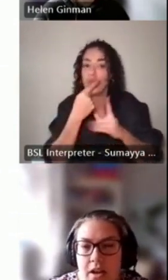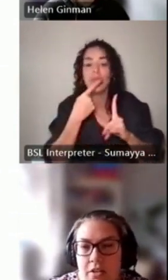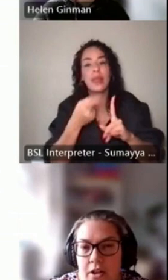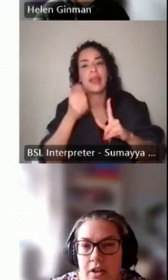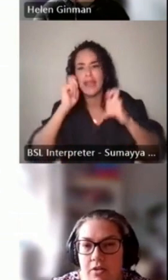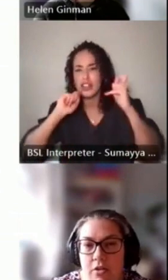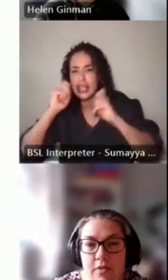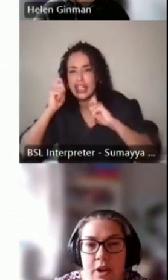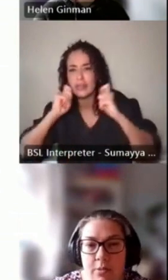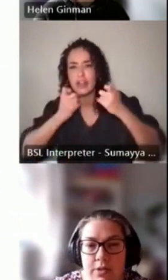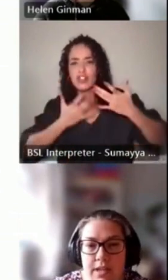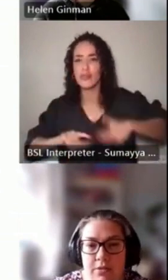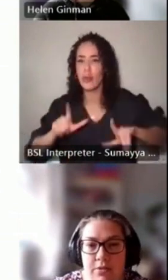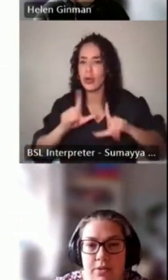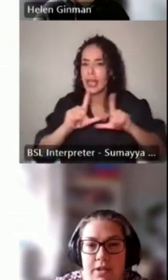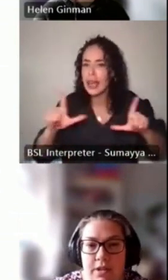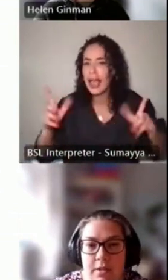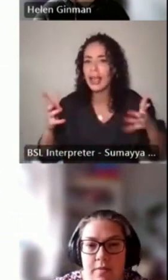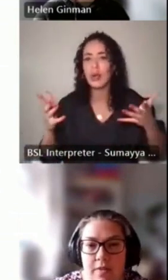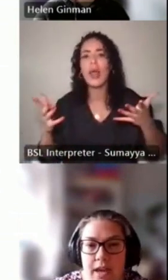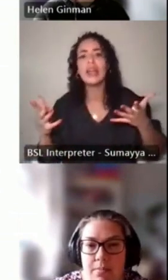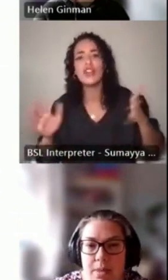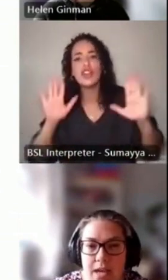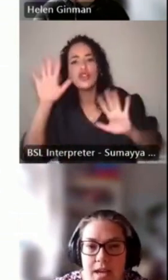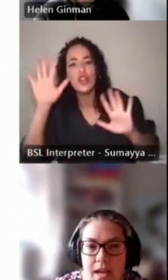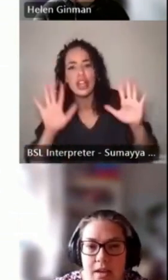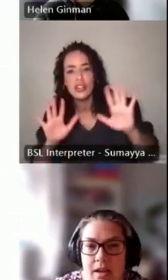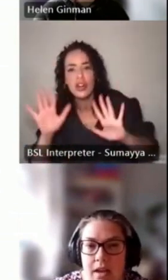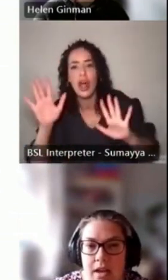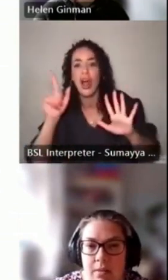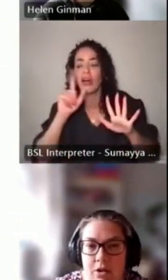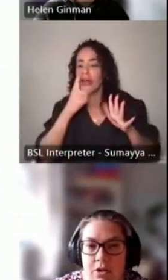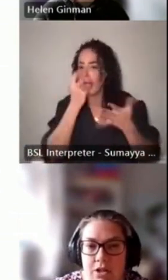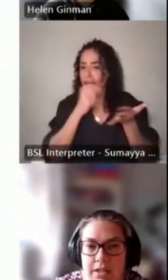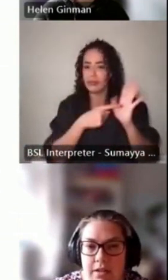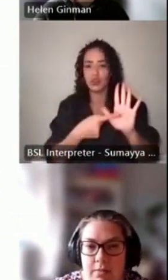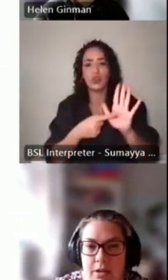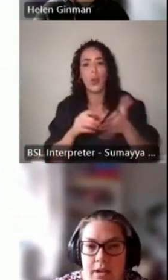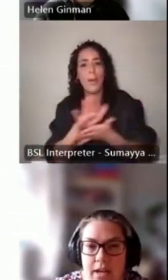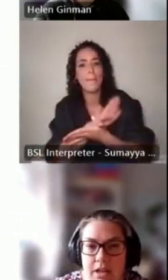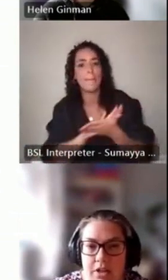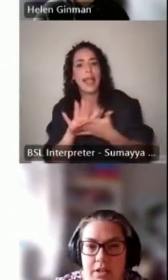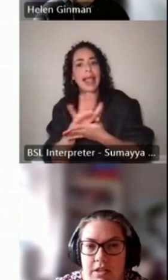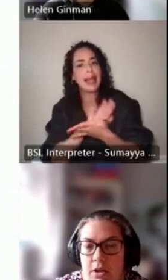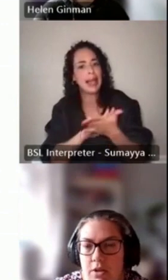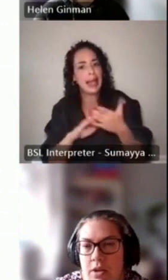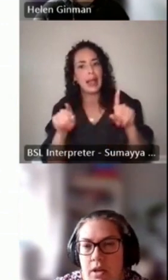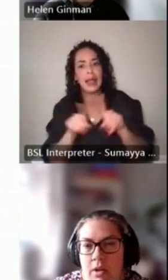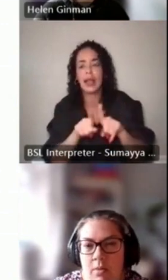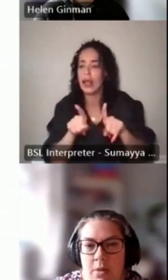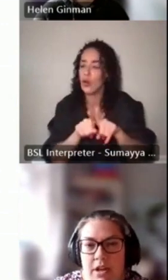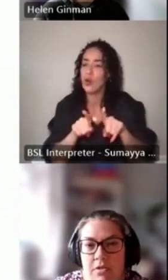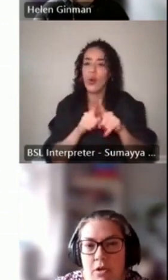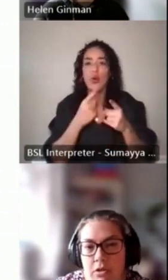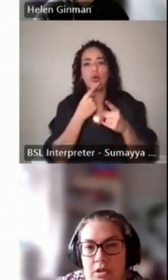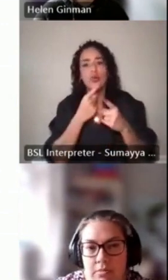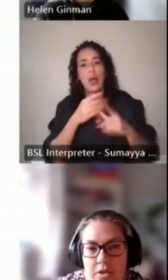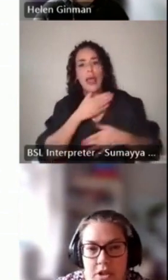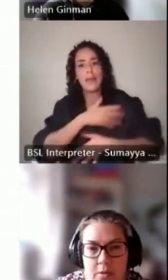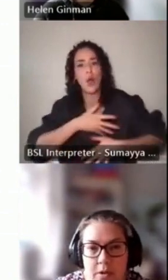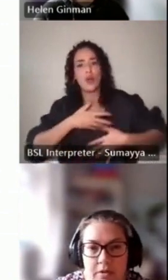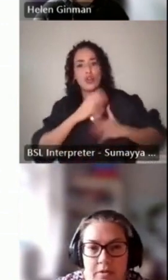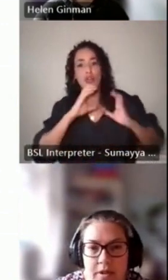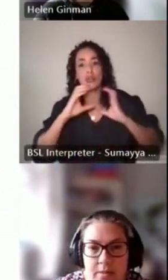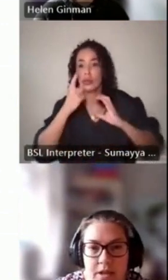language, and other non-verbal signals that can convey meaning and emotions in communication. So we might